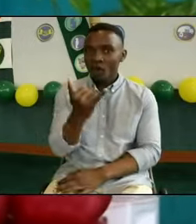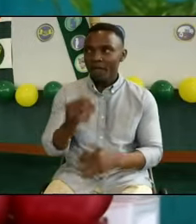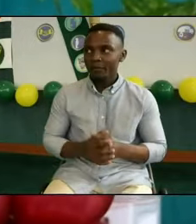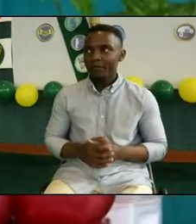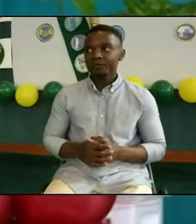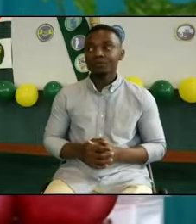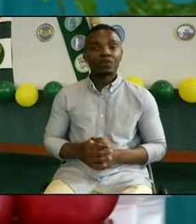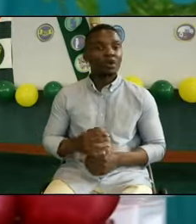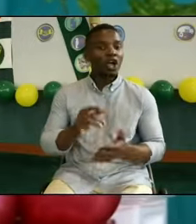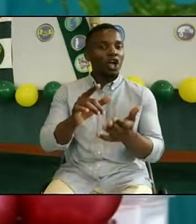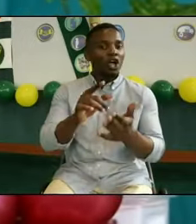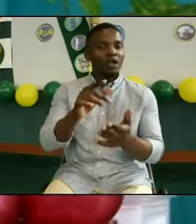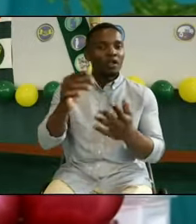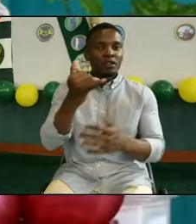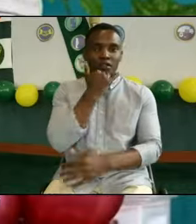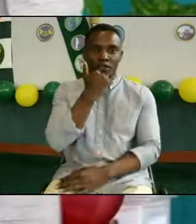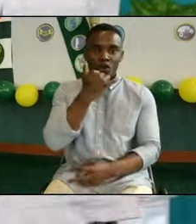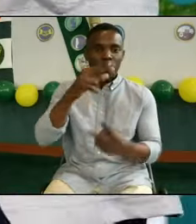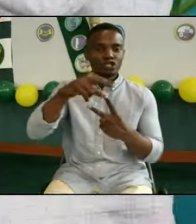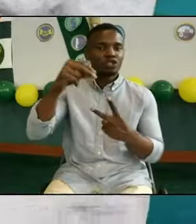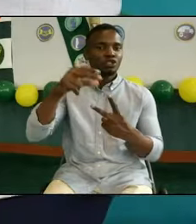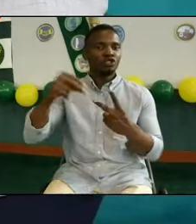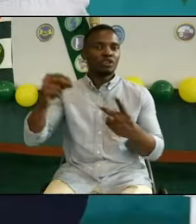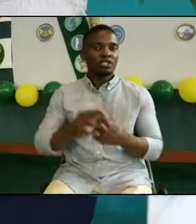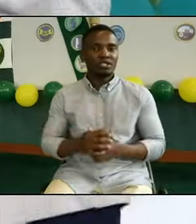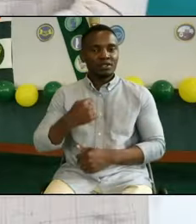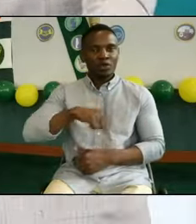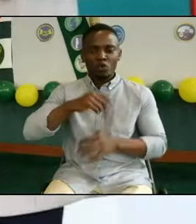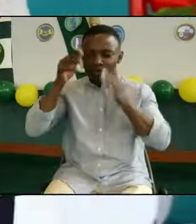we took the wrong choices. We were looking for